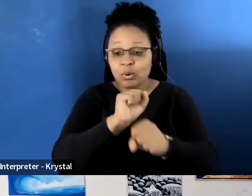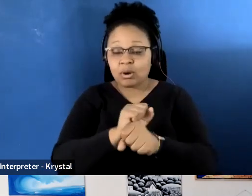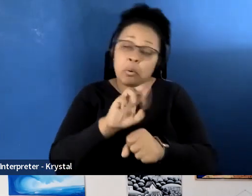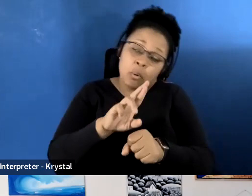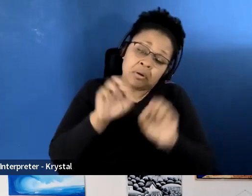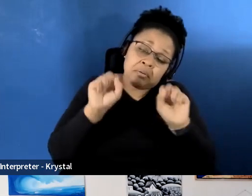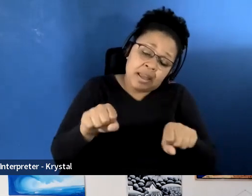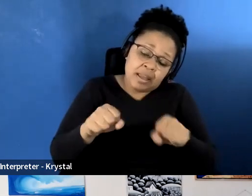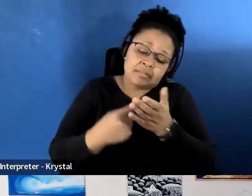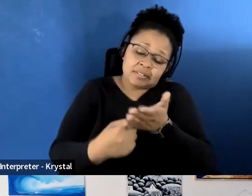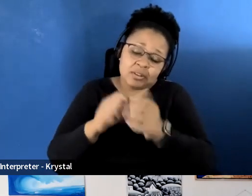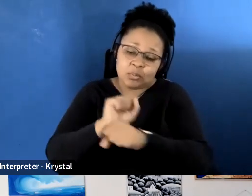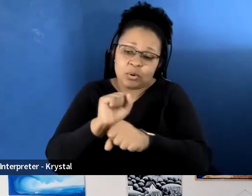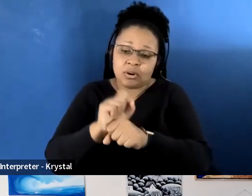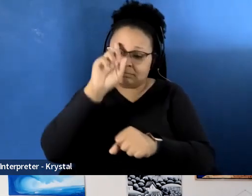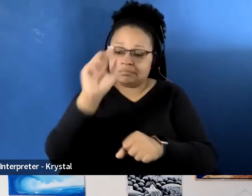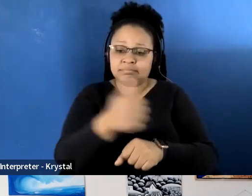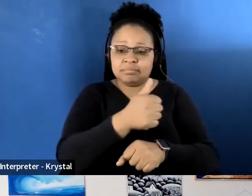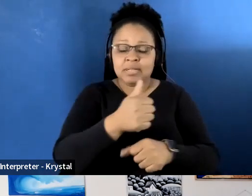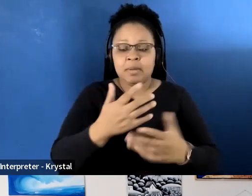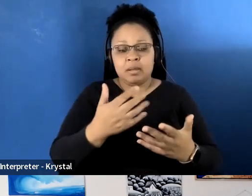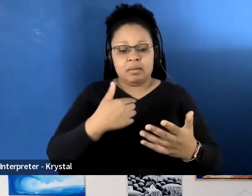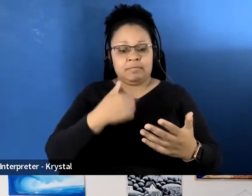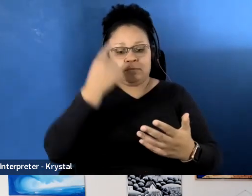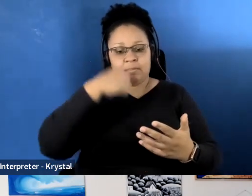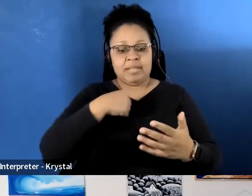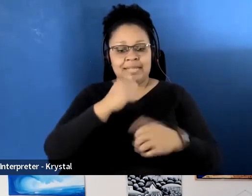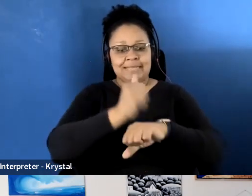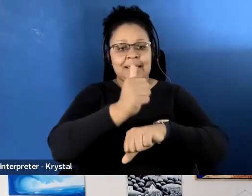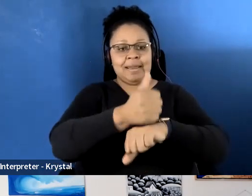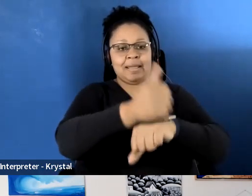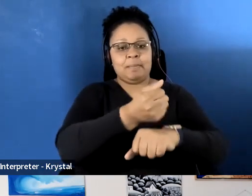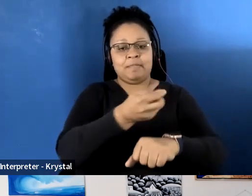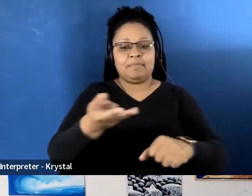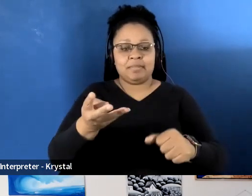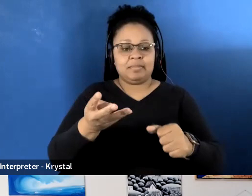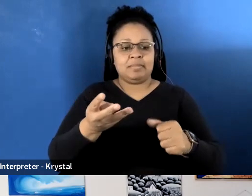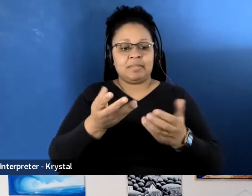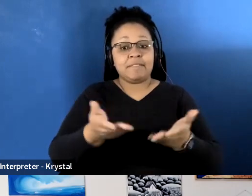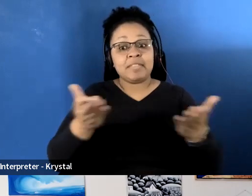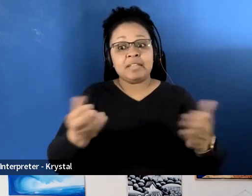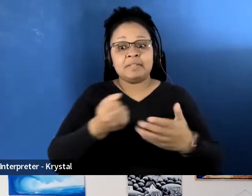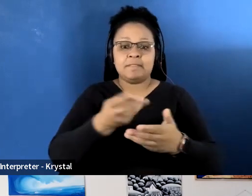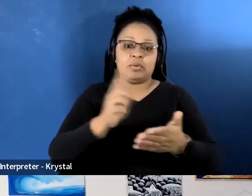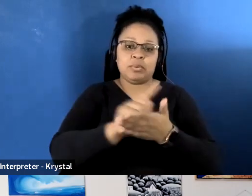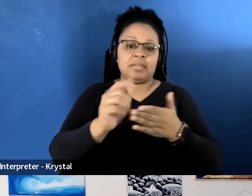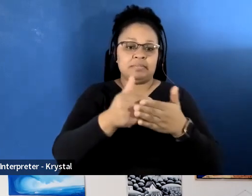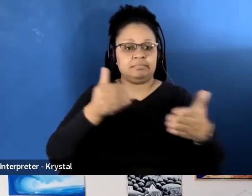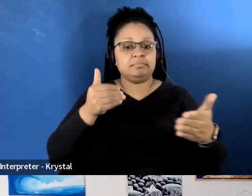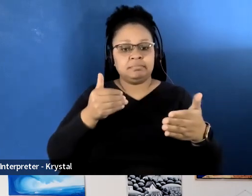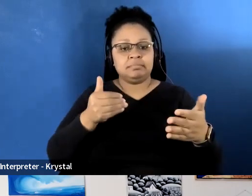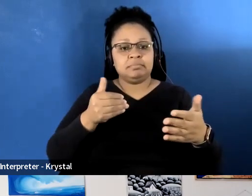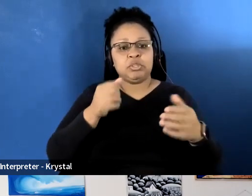choose. So kind of setting stuff up a few weeks in advance so you have something kind of to look forward to